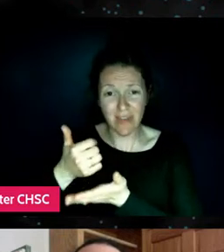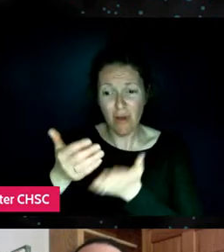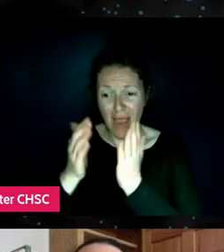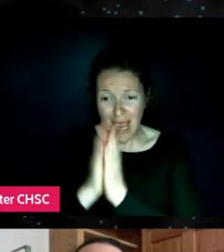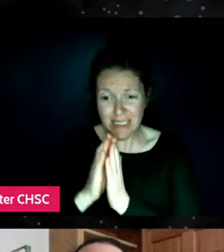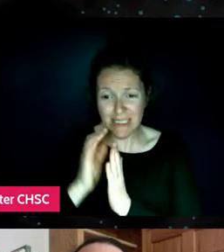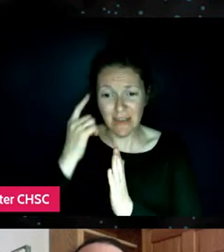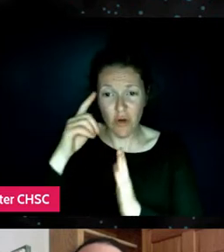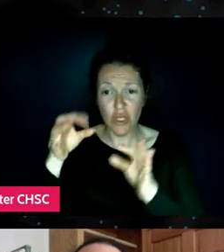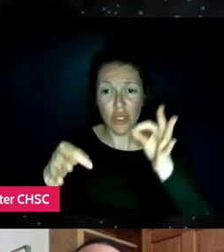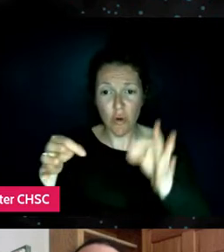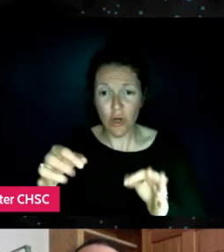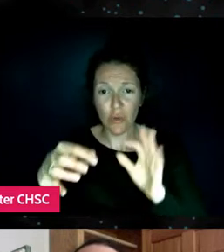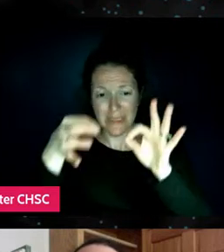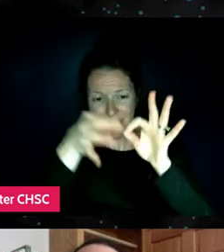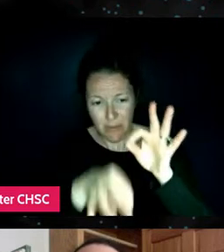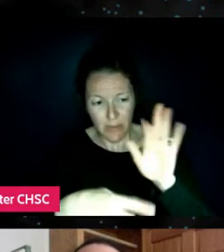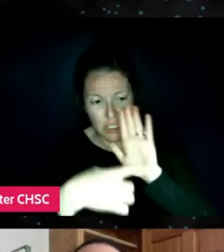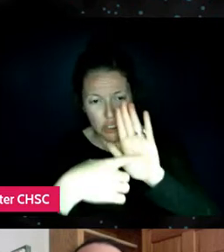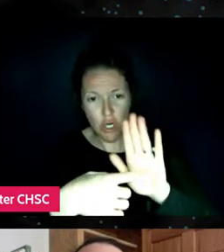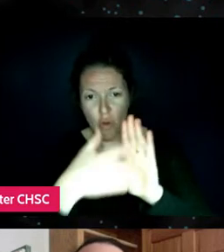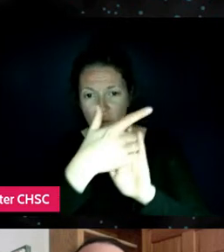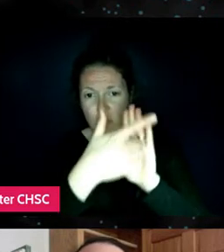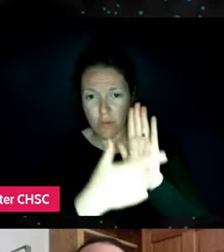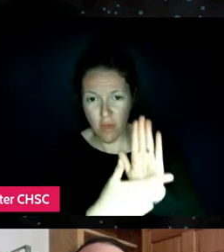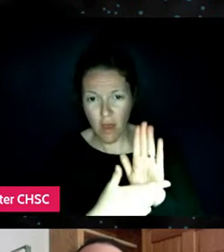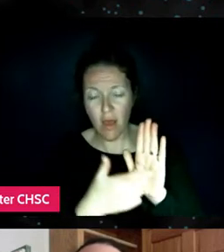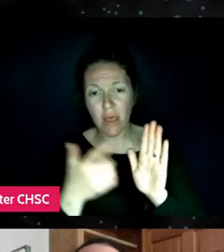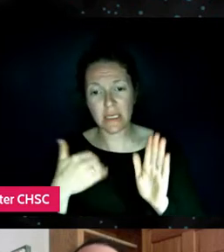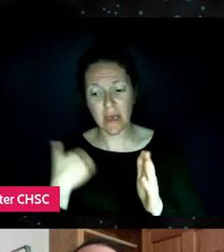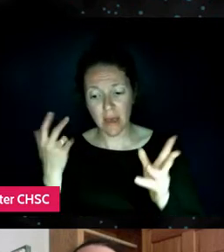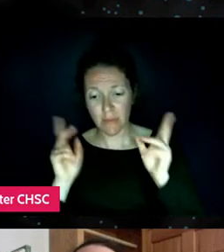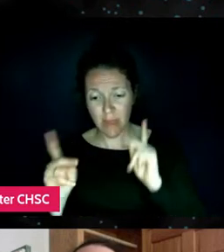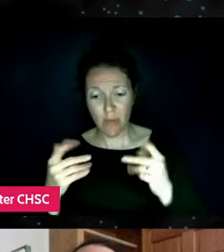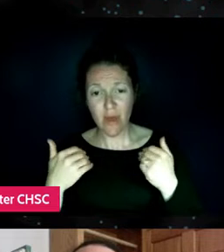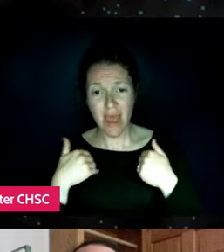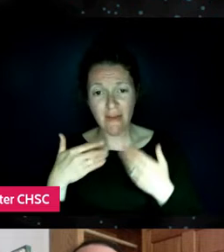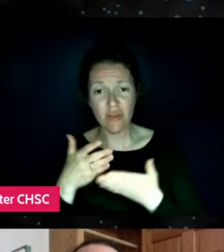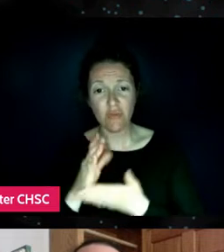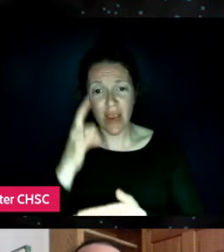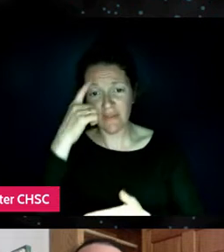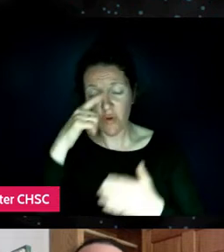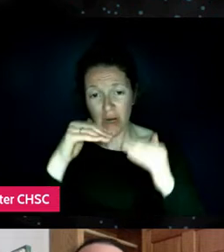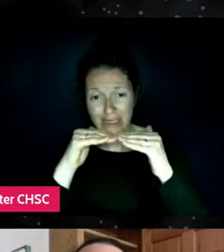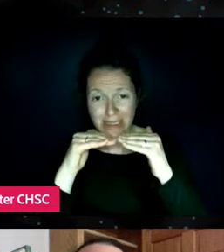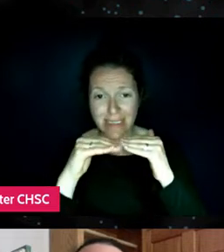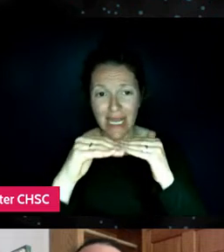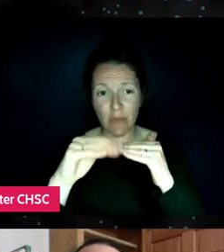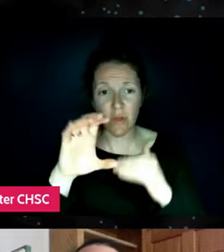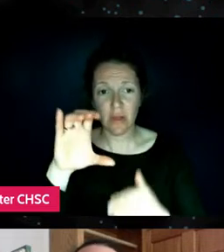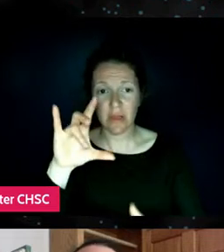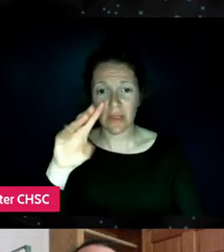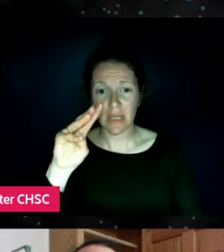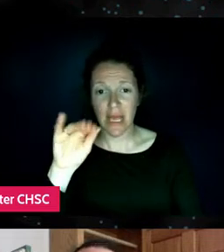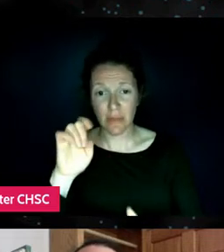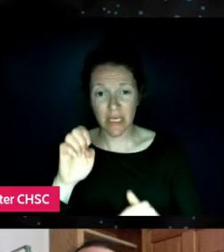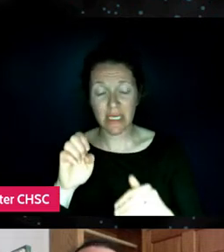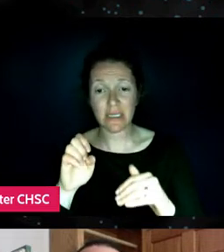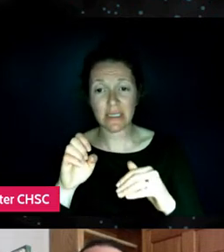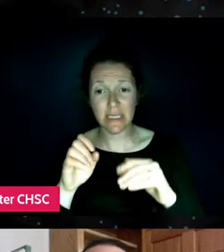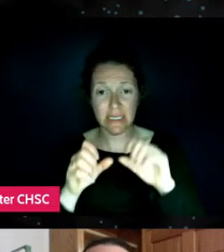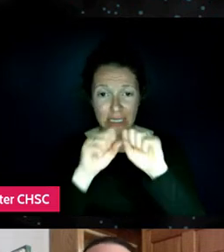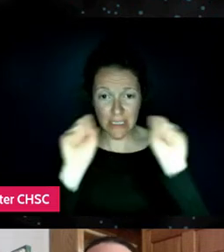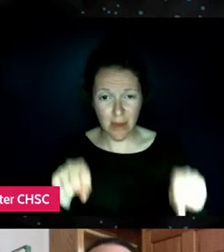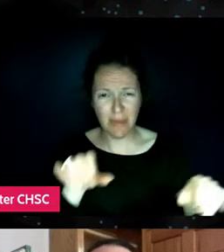the law is and that these young people have a constitutional right to a stable climate system. And it's very similar to what happened in Brown versus Board